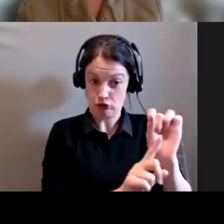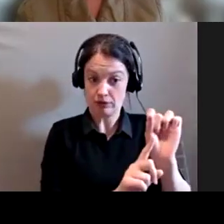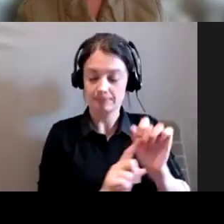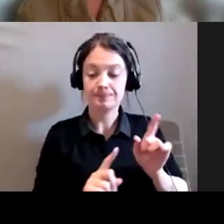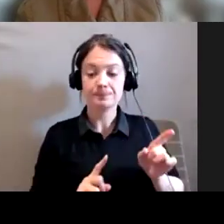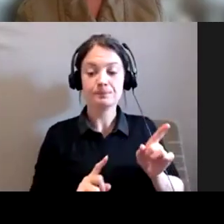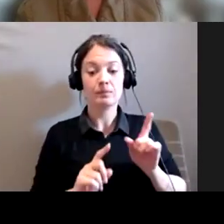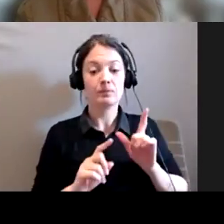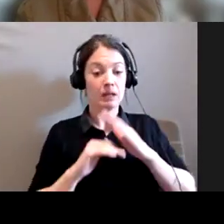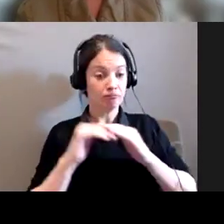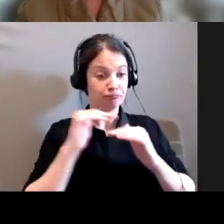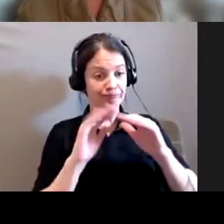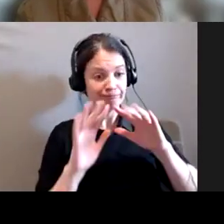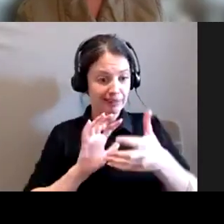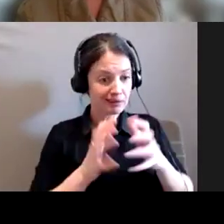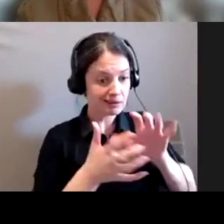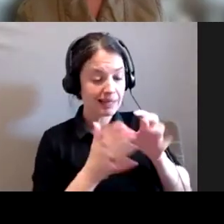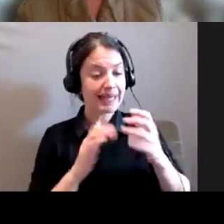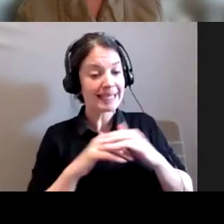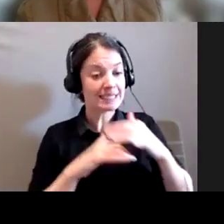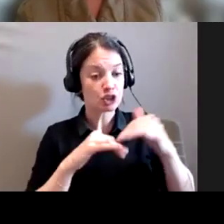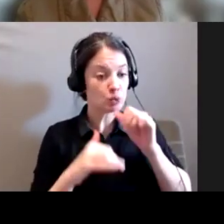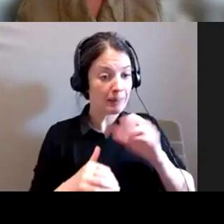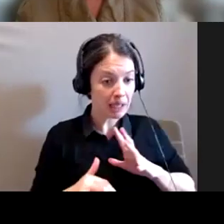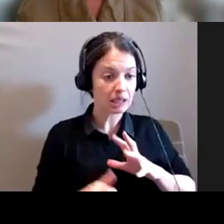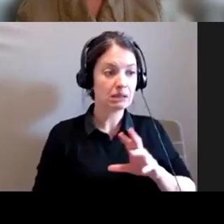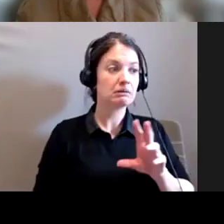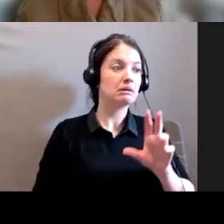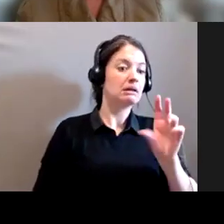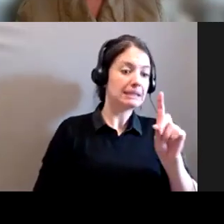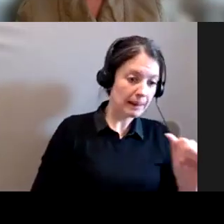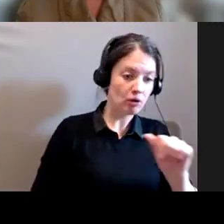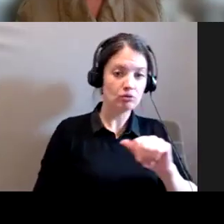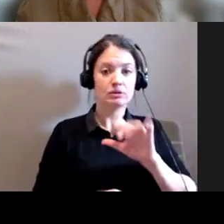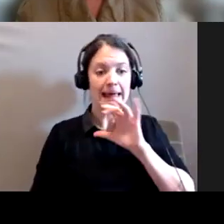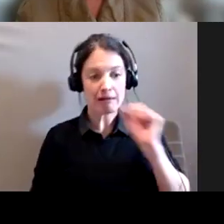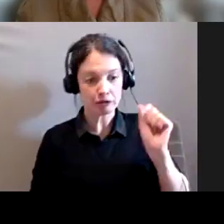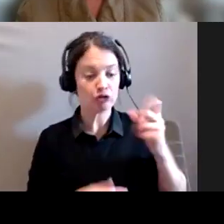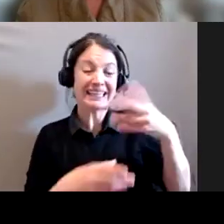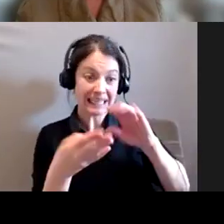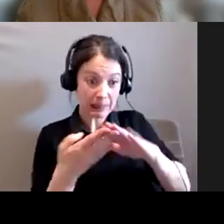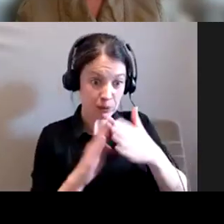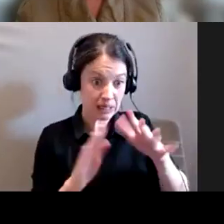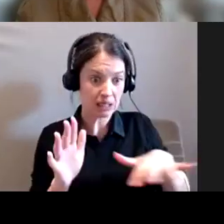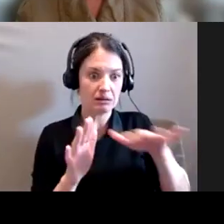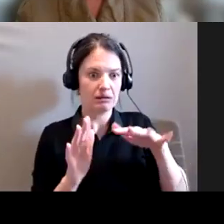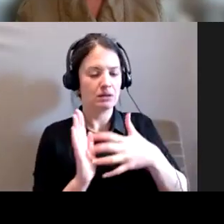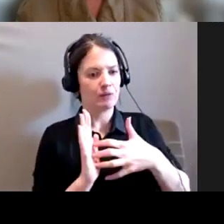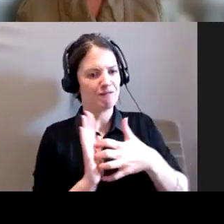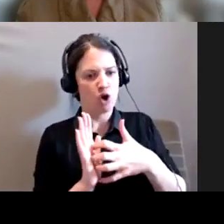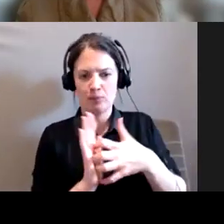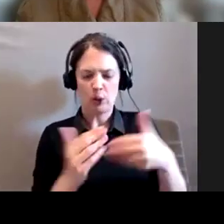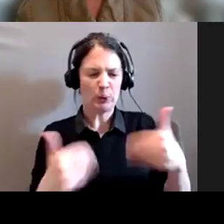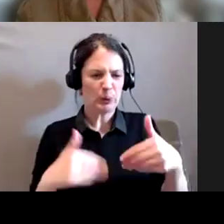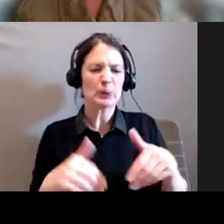Indigenous women, either on reserve or in community for different reasons, are very vulnerable.